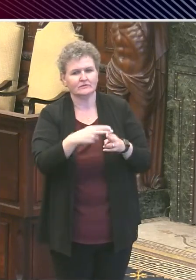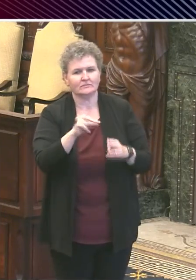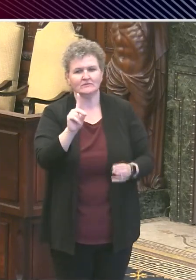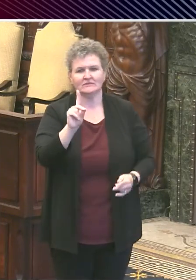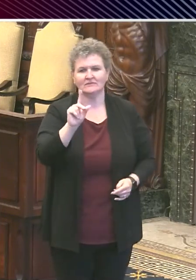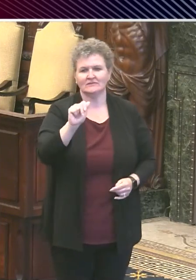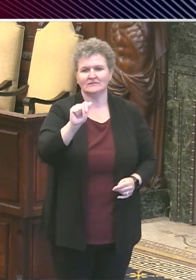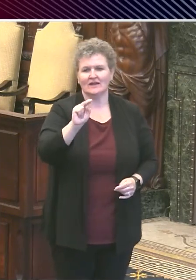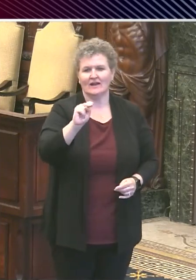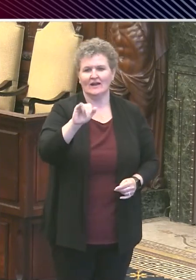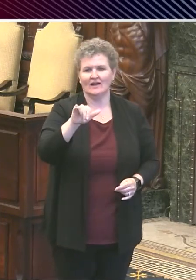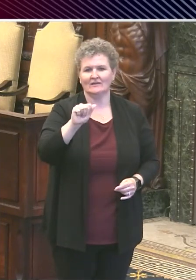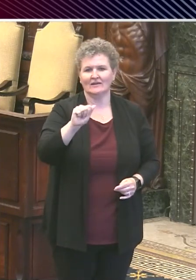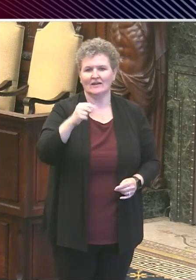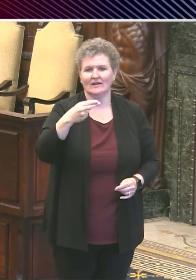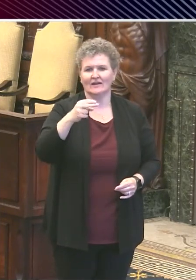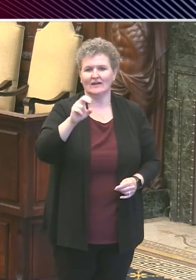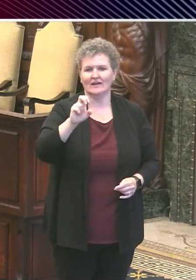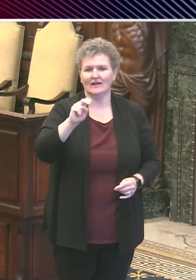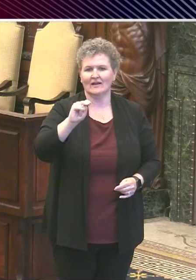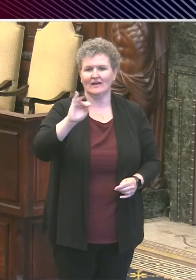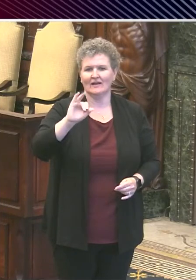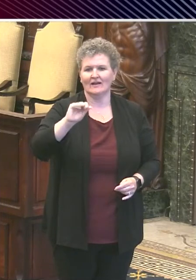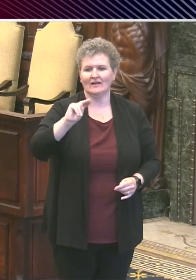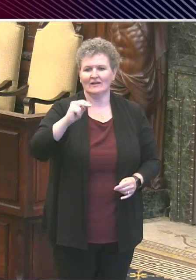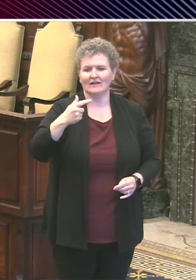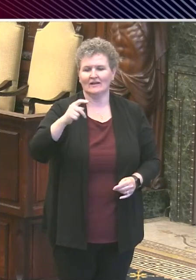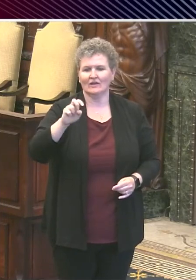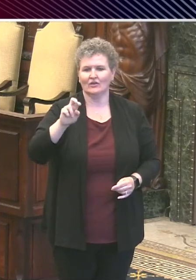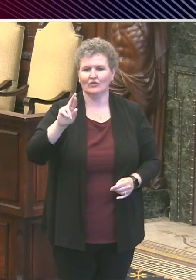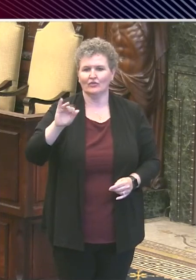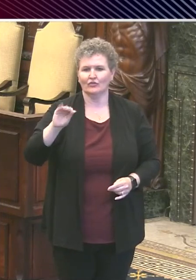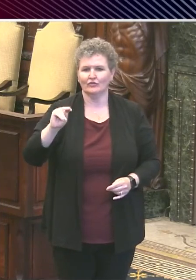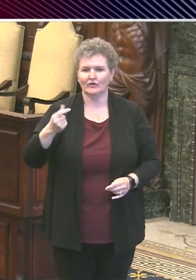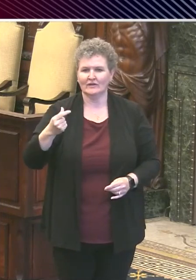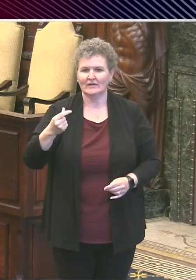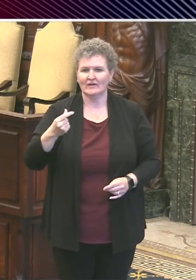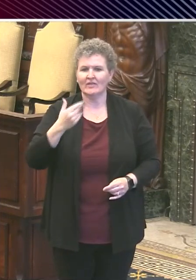Penn. Thank you. This question is for Dr. Farley.